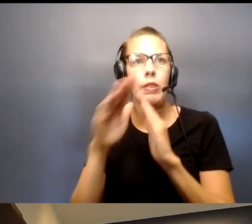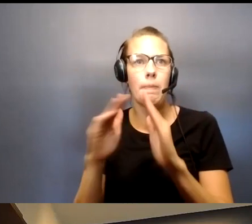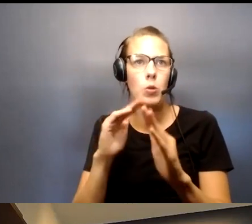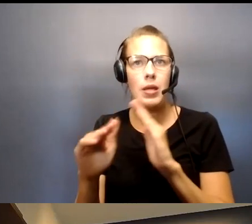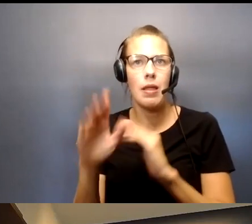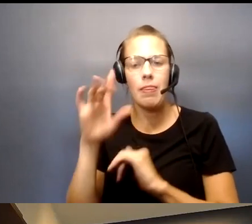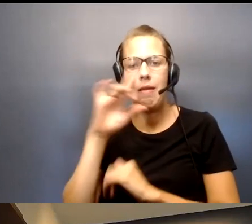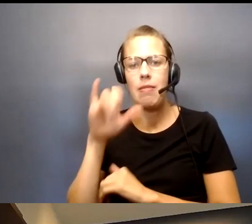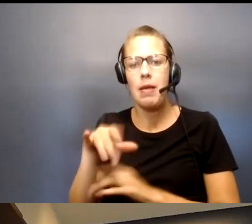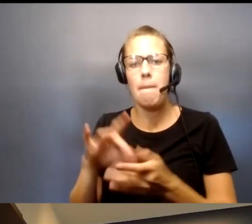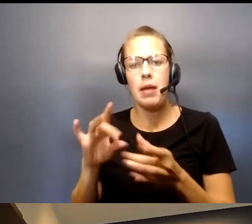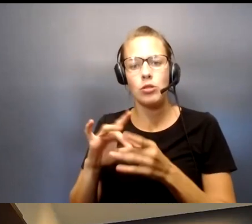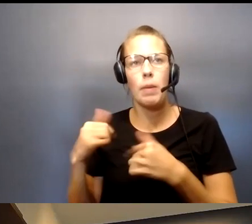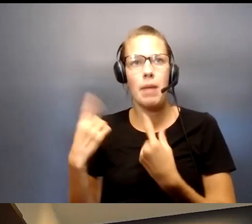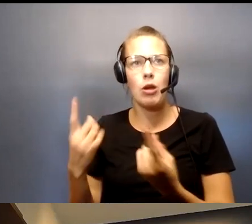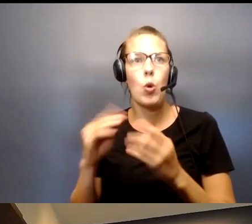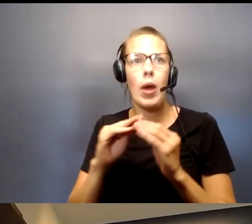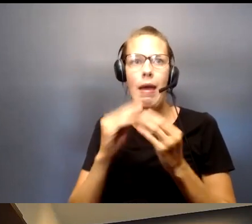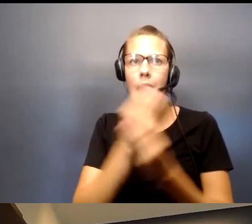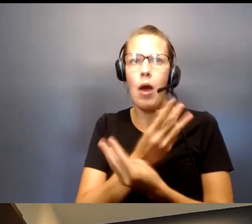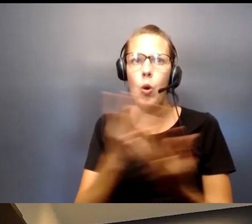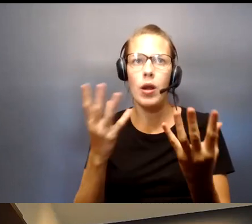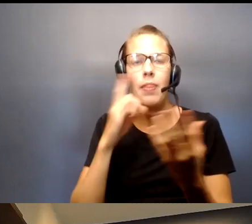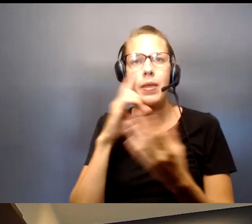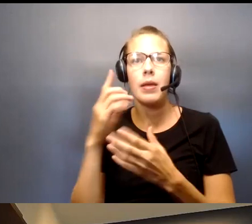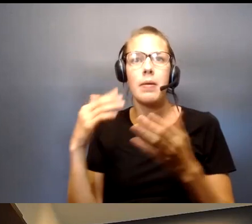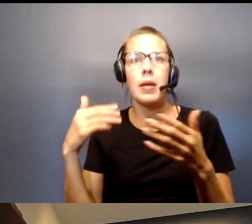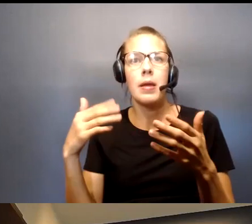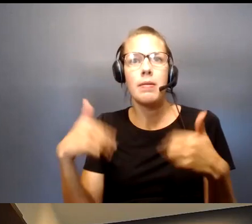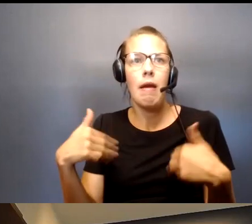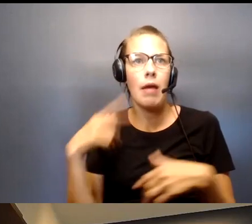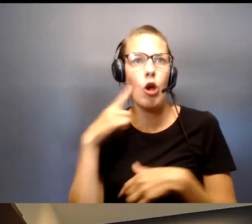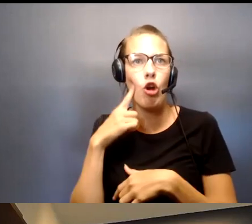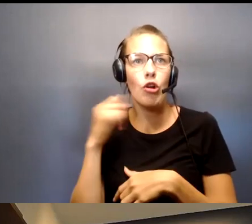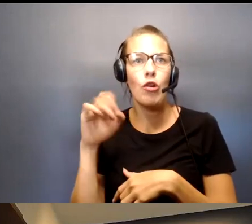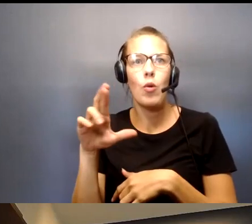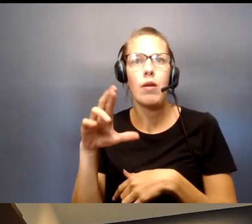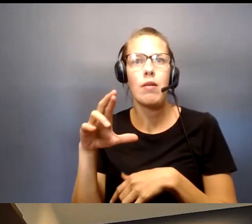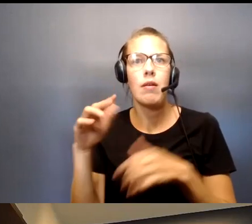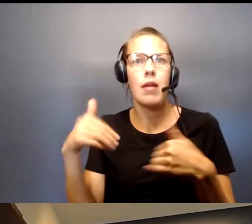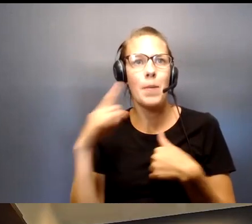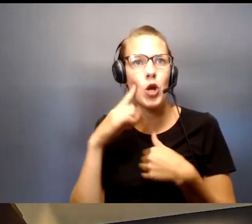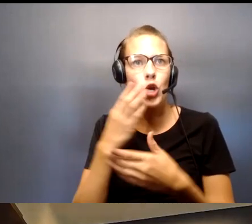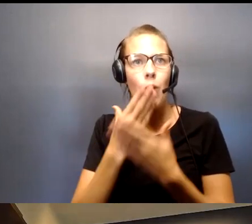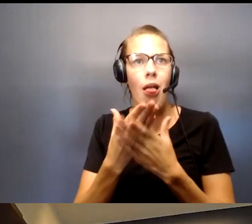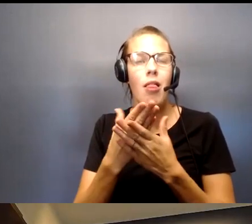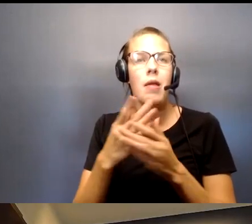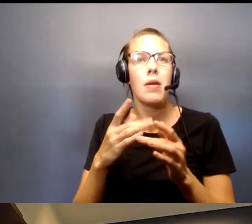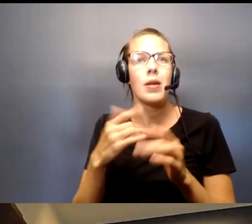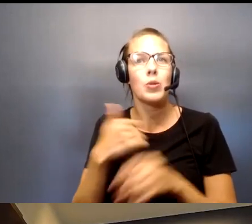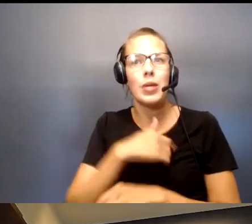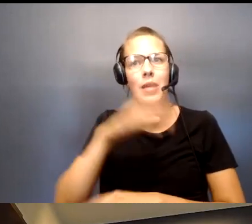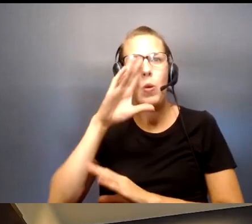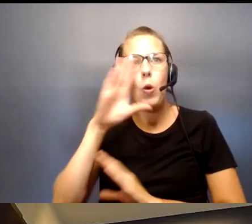the message has been going out. I think it maybe hasn't been heard or hasn't been heard as well as what we had